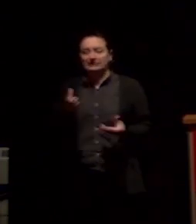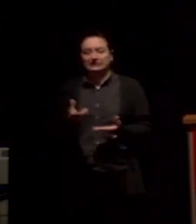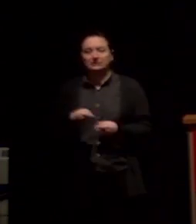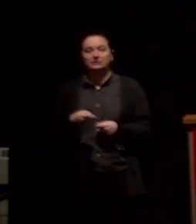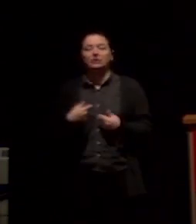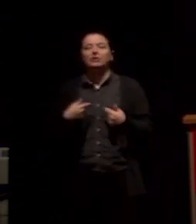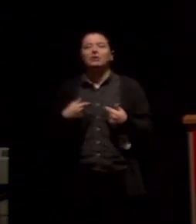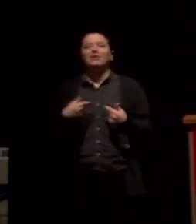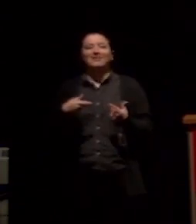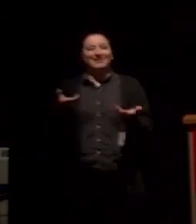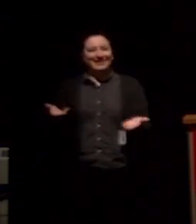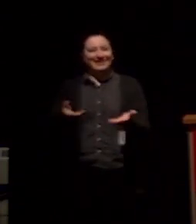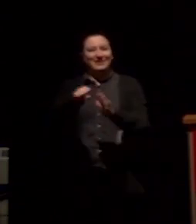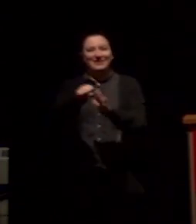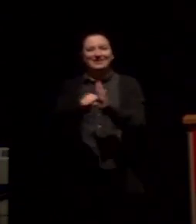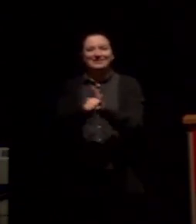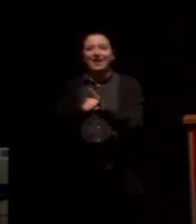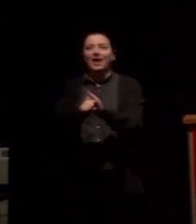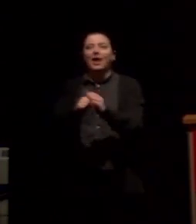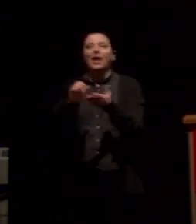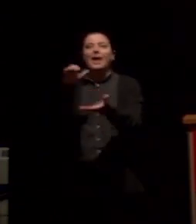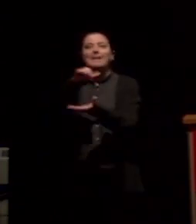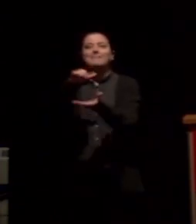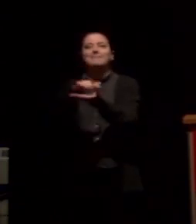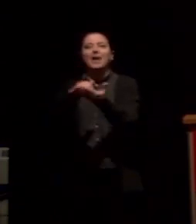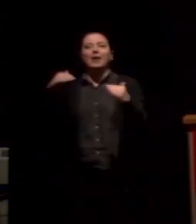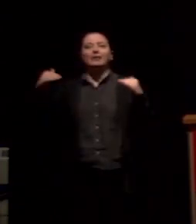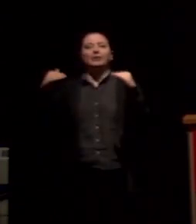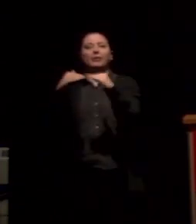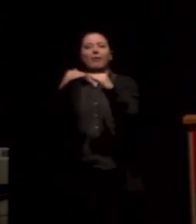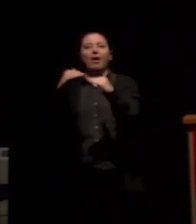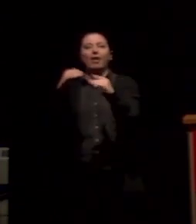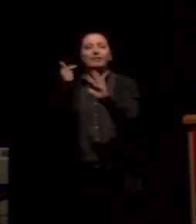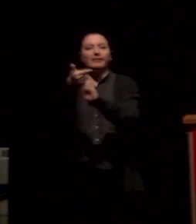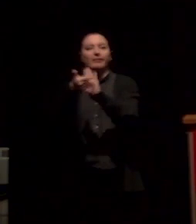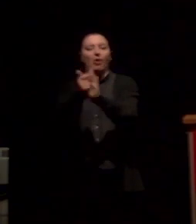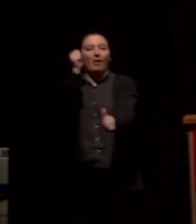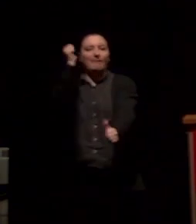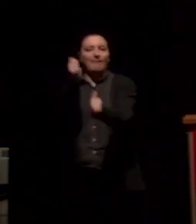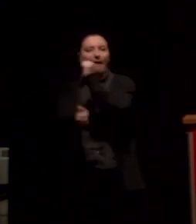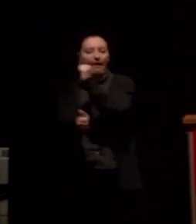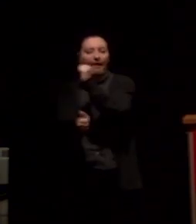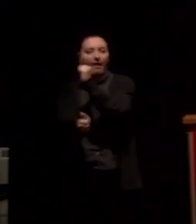we passed marriage equality, and we used language like the freedom to marry. And I think we need to